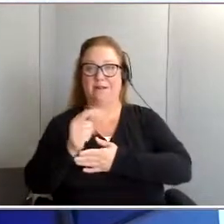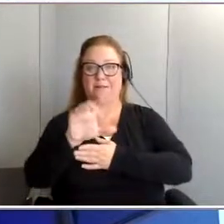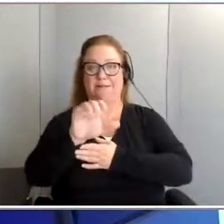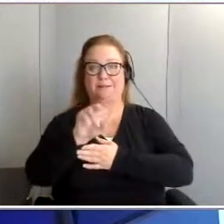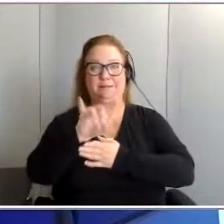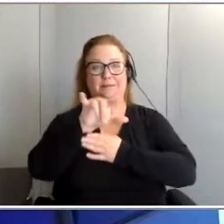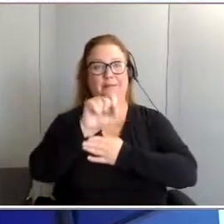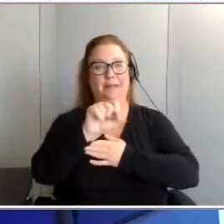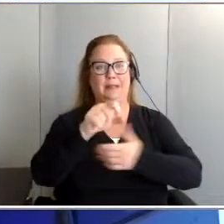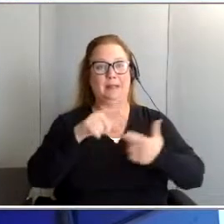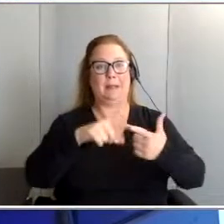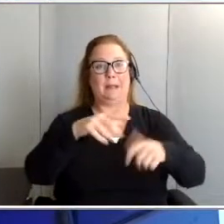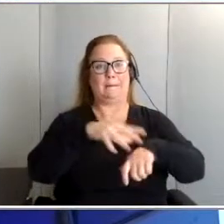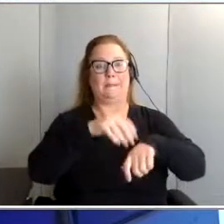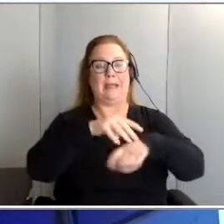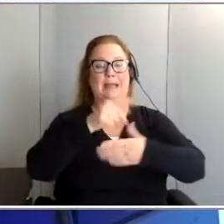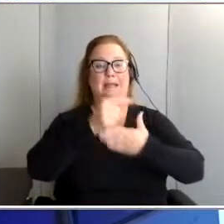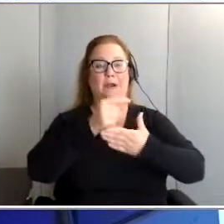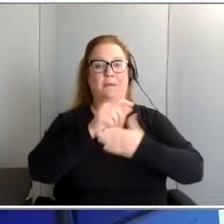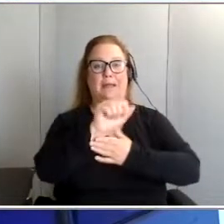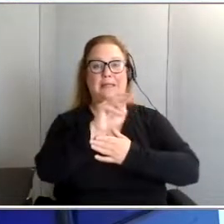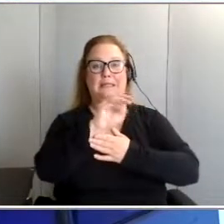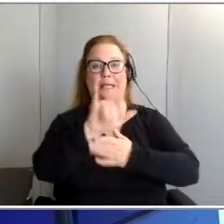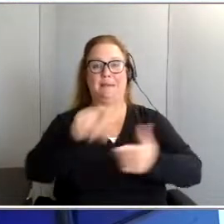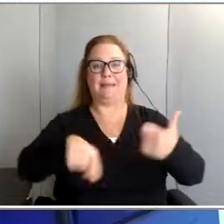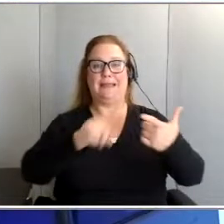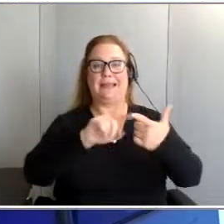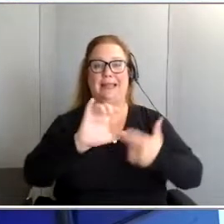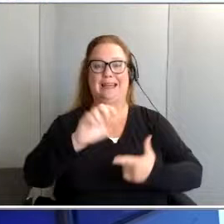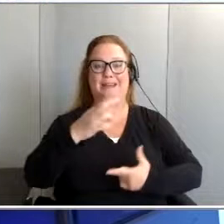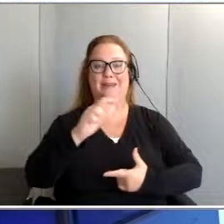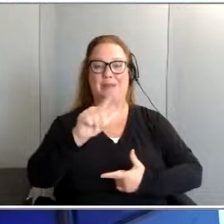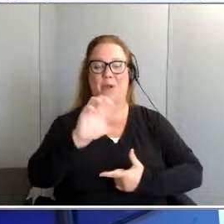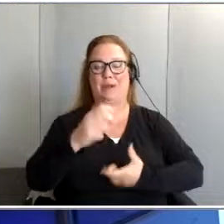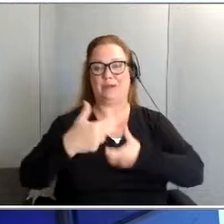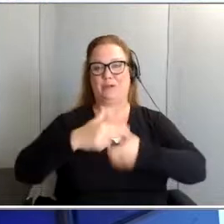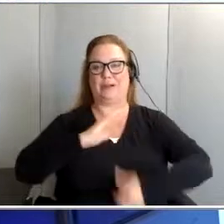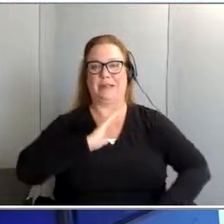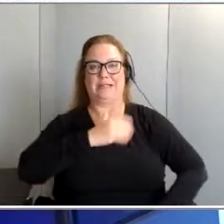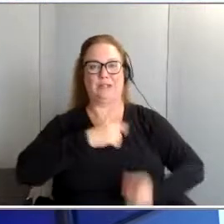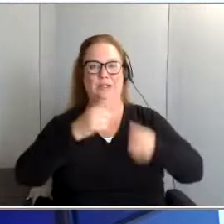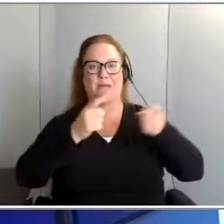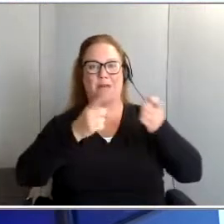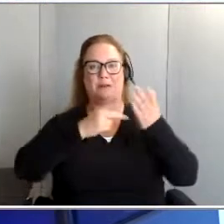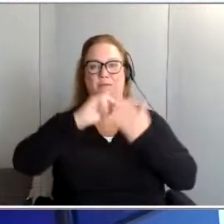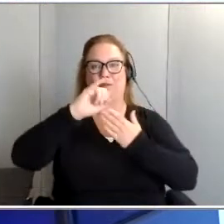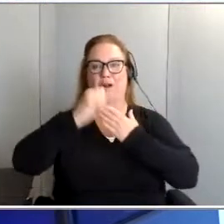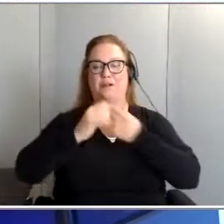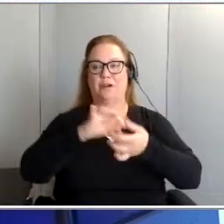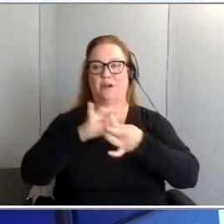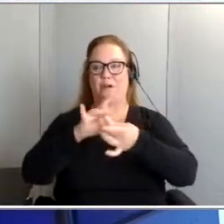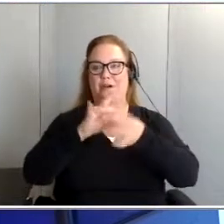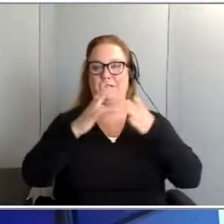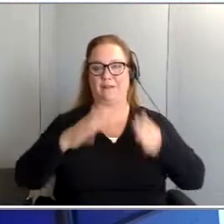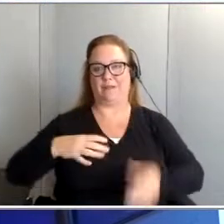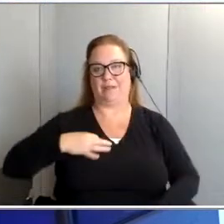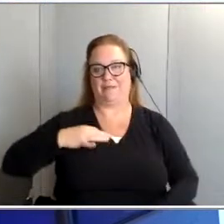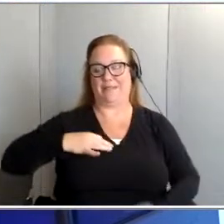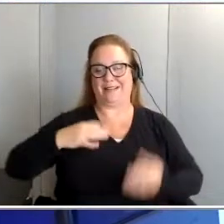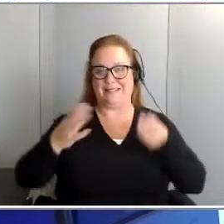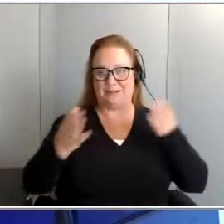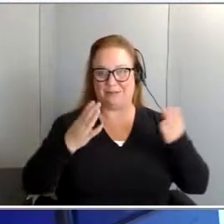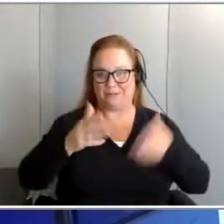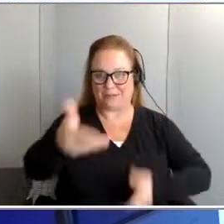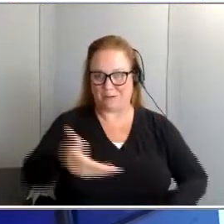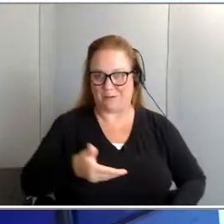therapist Amy Wurst, and Chloe Abenes is also with us. She is the administrative project coordinator with Volunteer Services. So welcome to all of